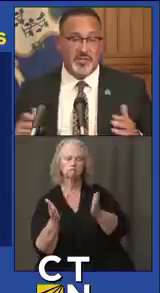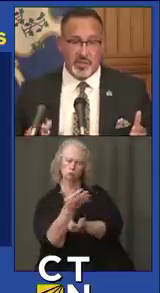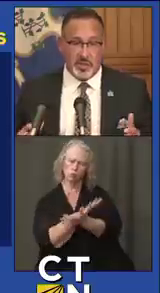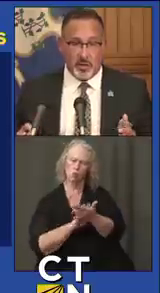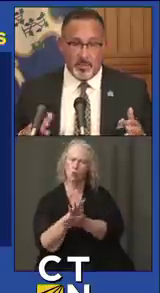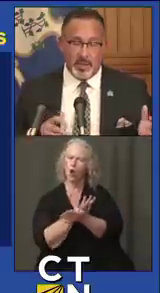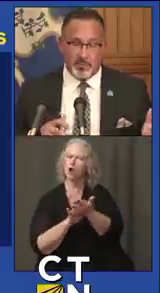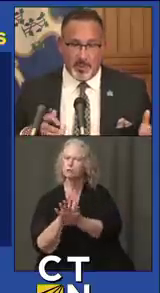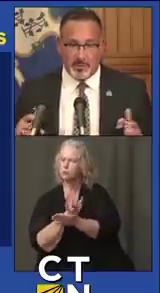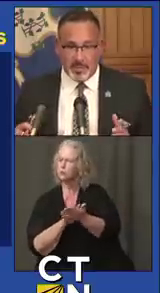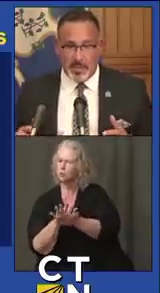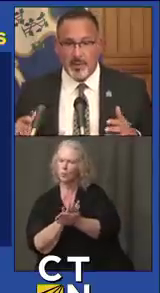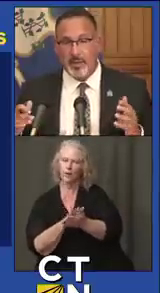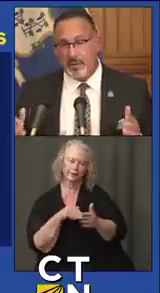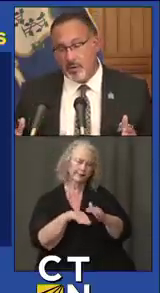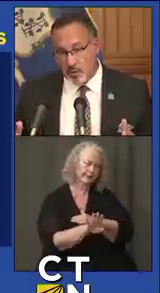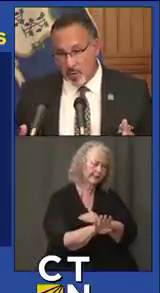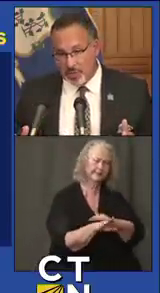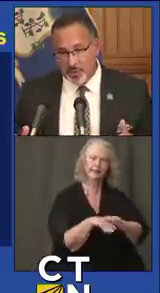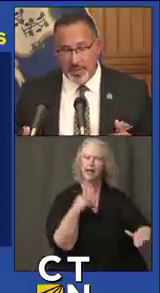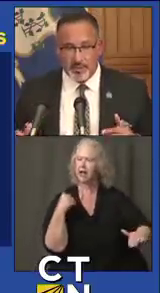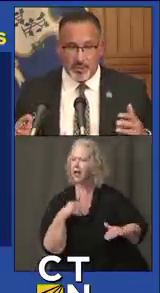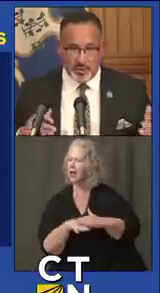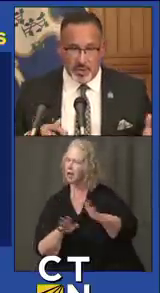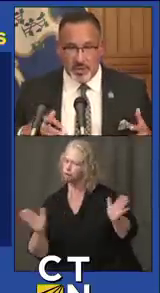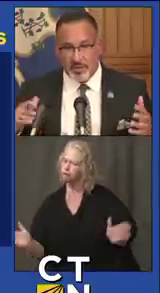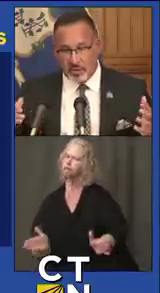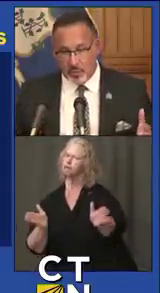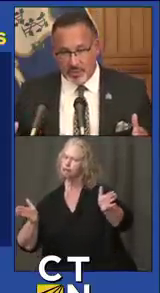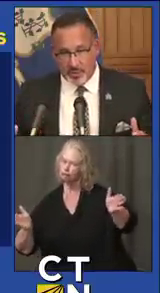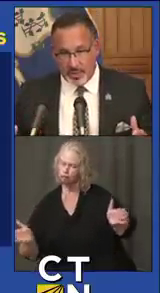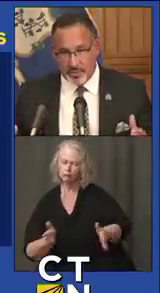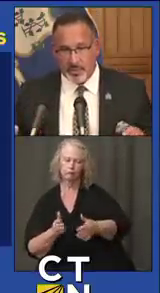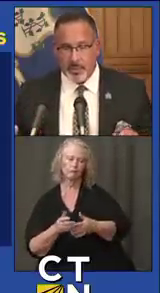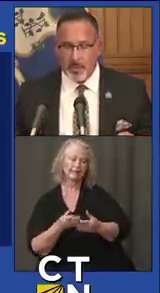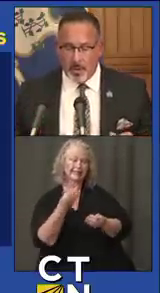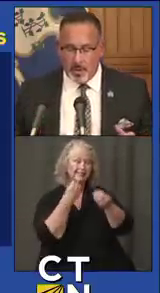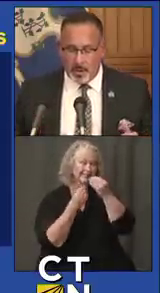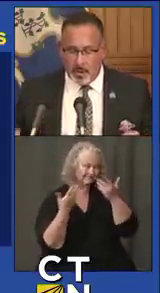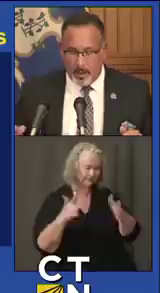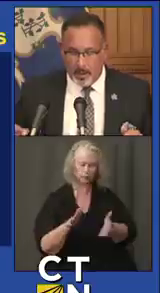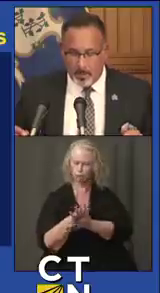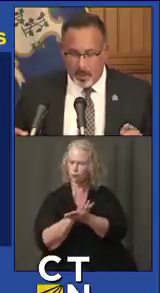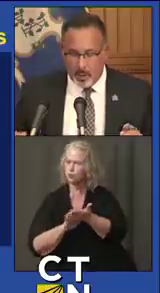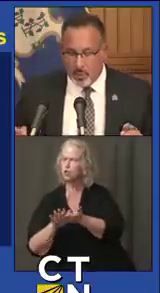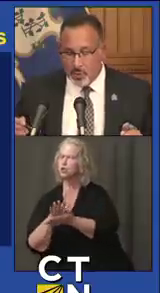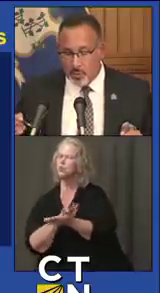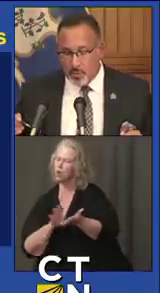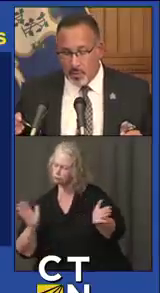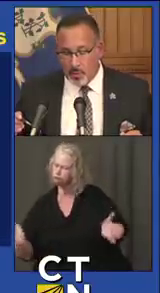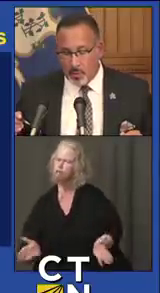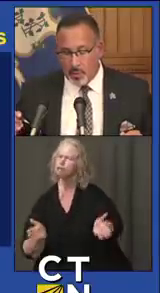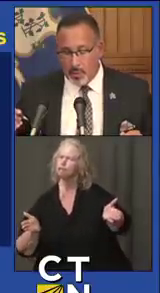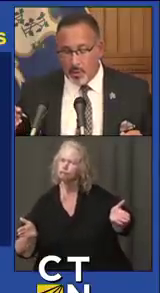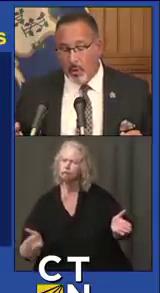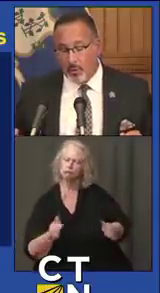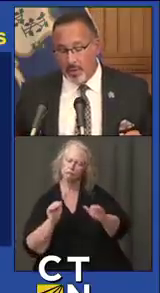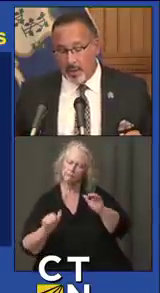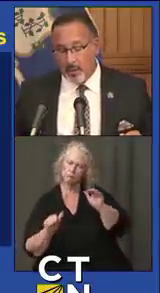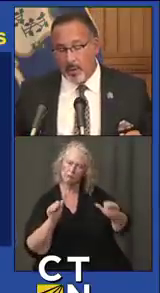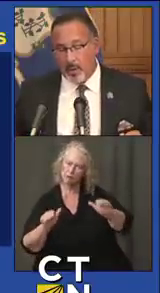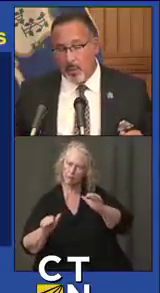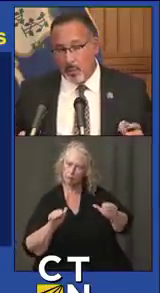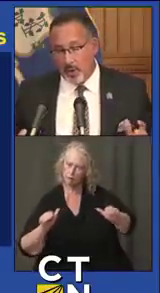or transitioning, coming in from outside, they should wash their hands. When they're done eating, they should wash their hands. We should